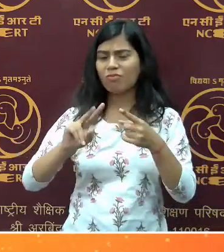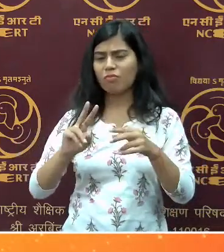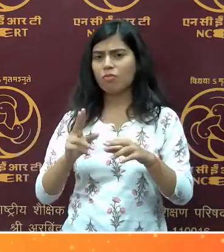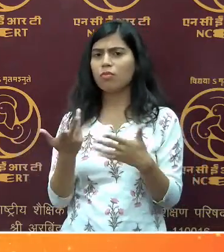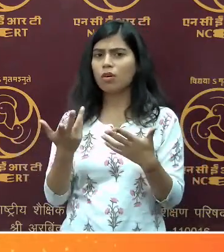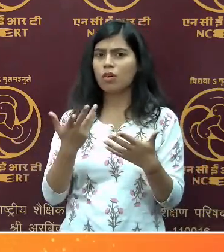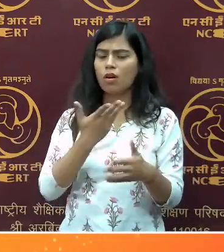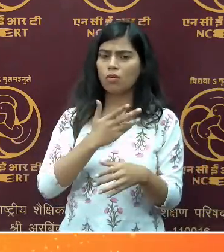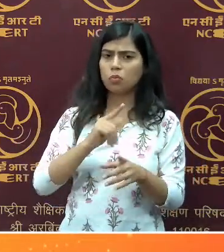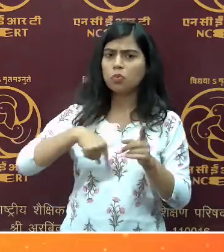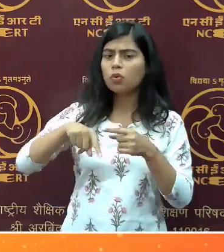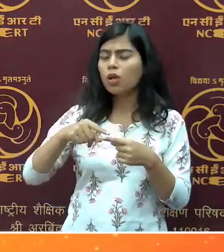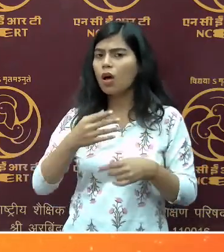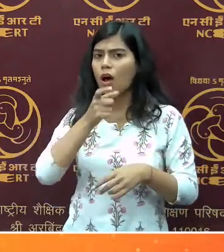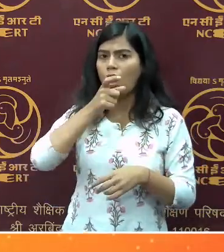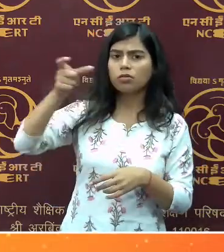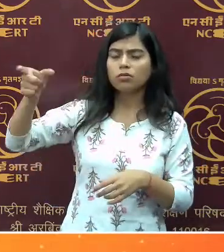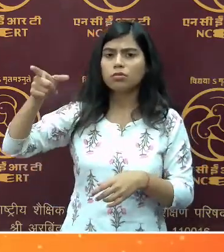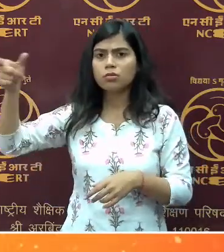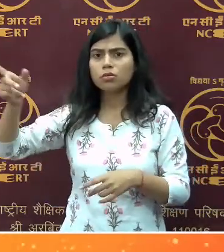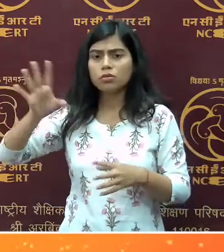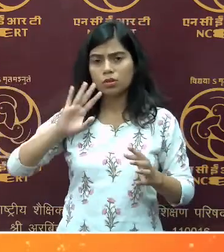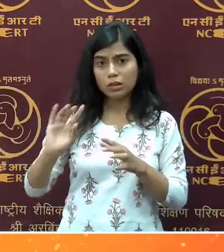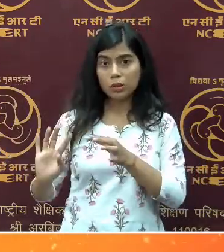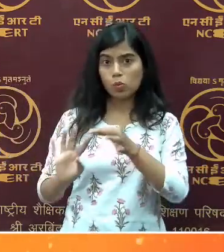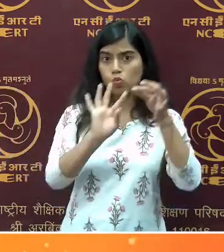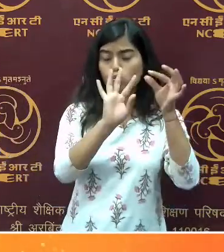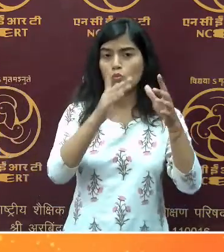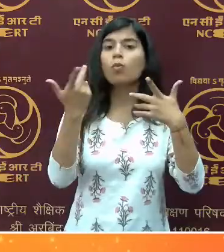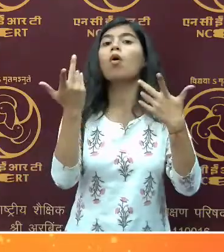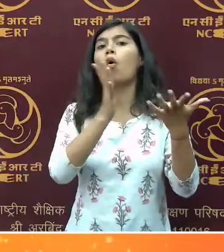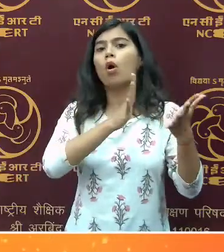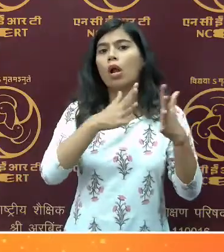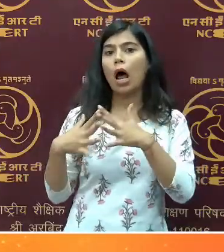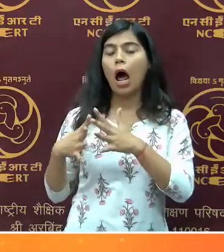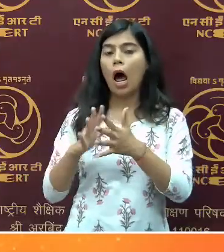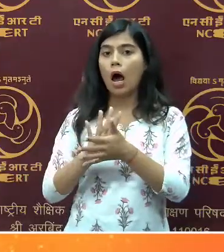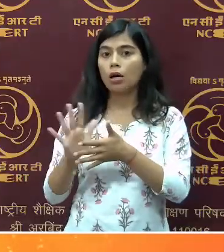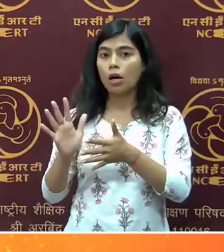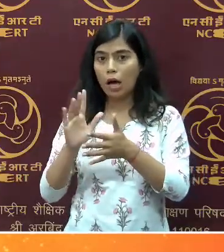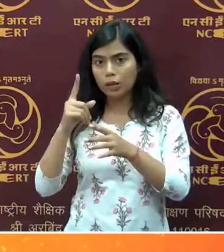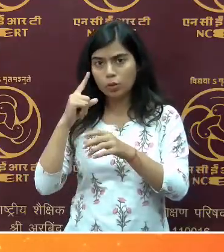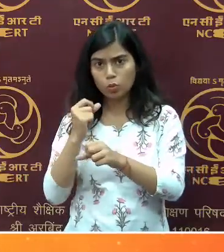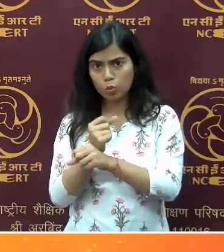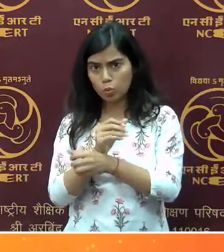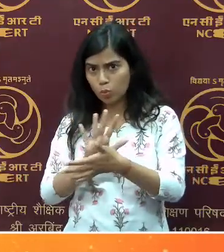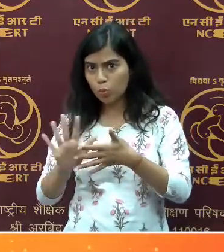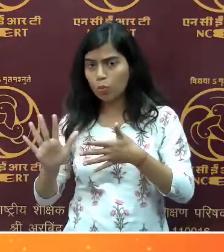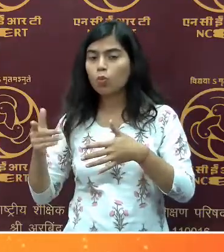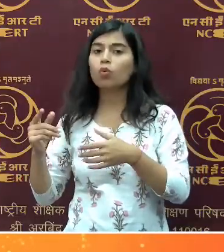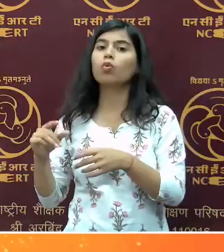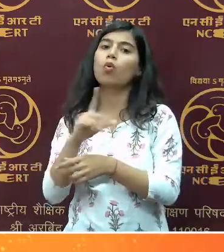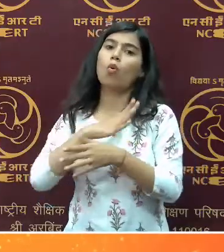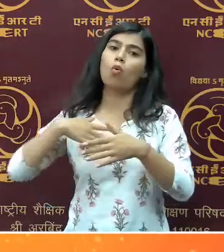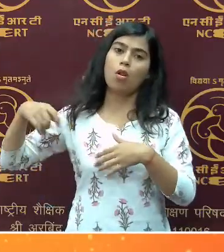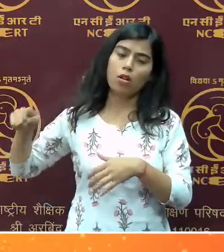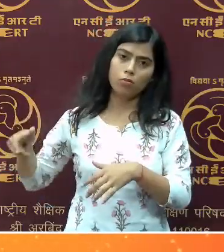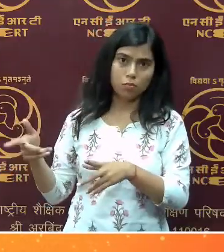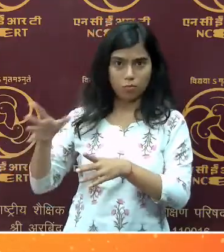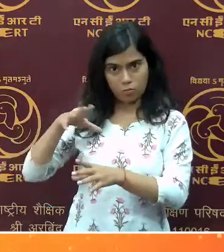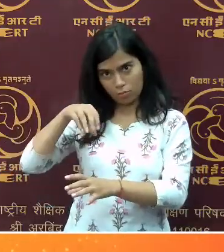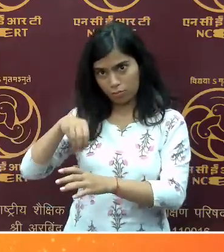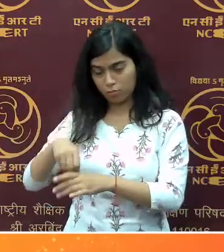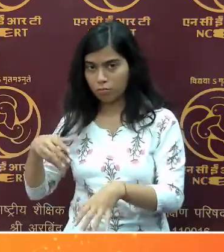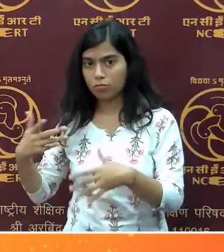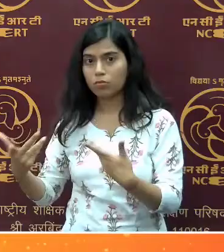other complaint, we approach high courts of the state under Article 226 of the Constitution. It provides